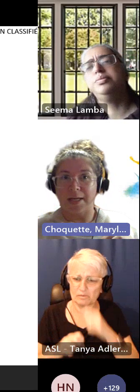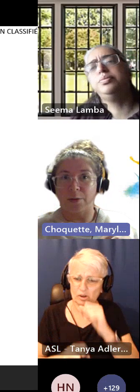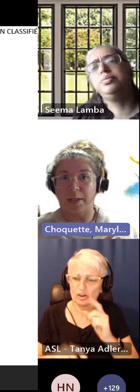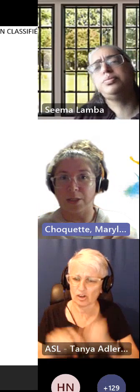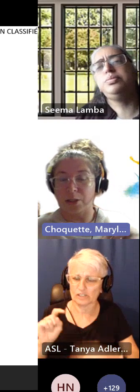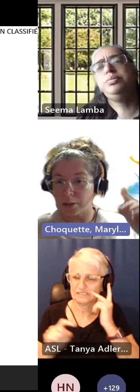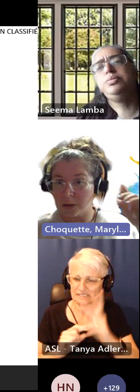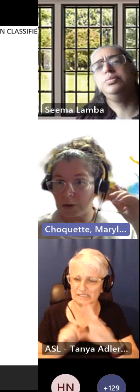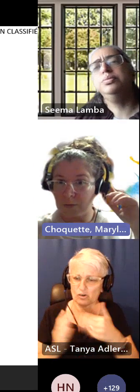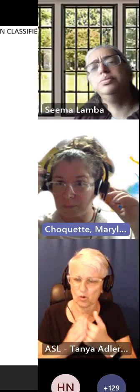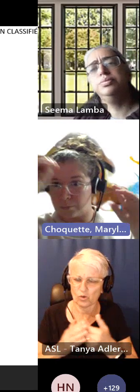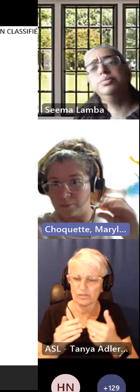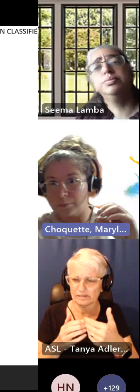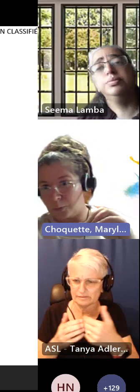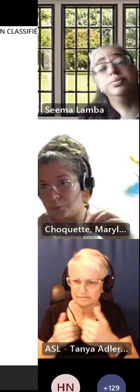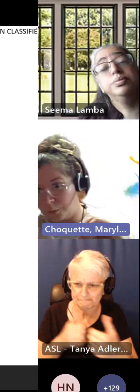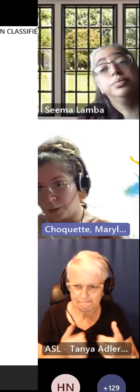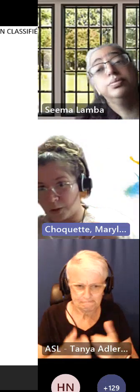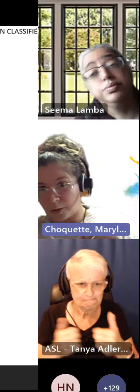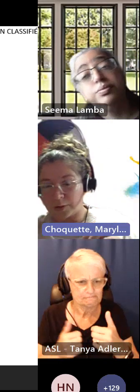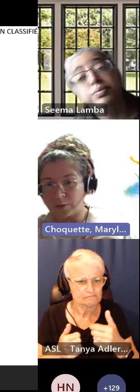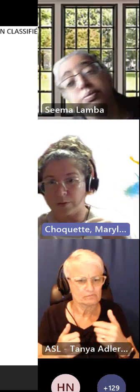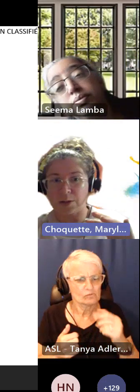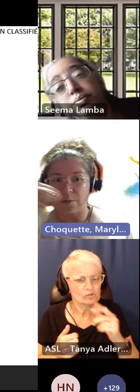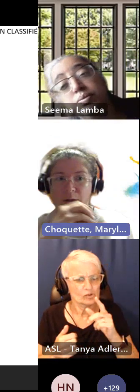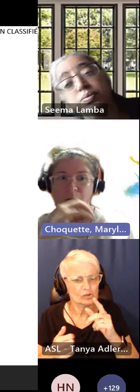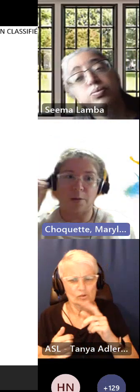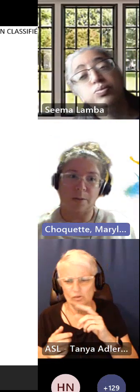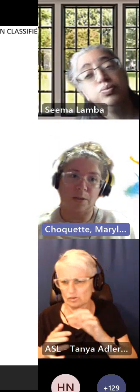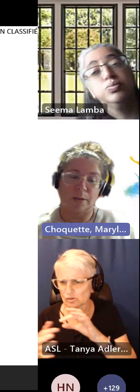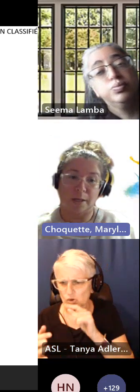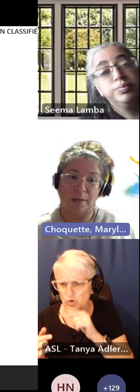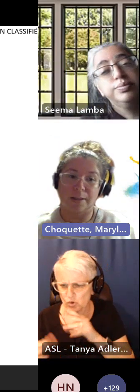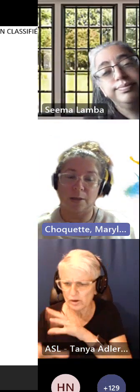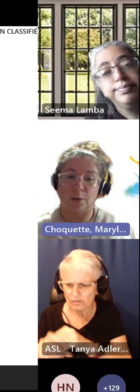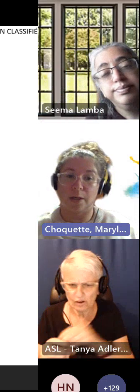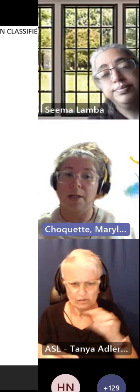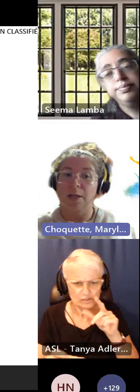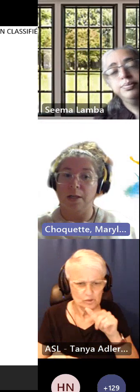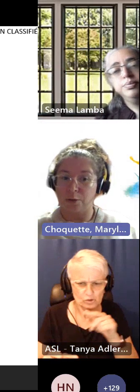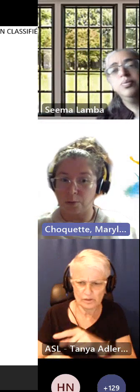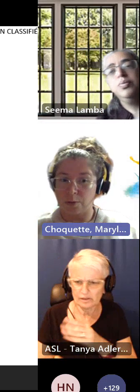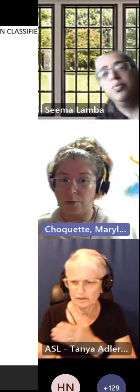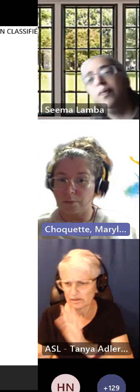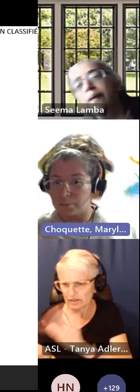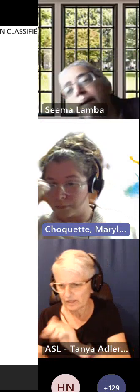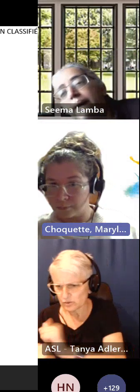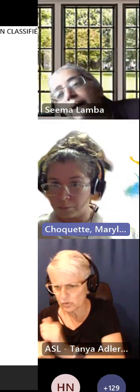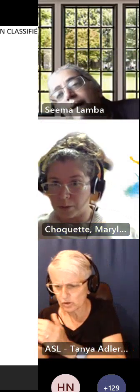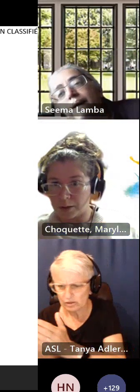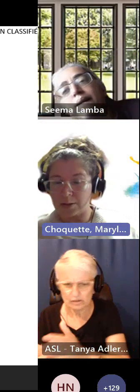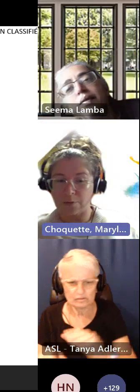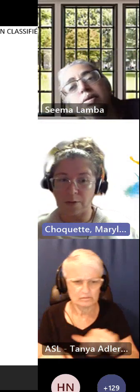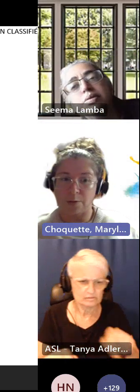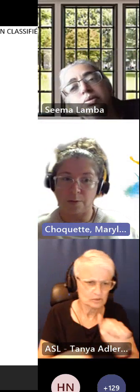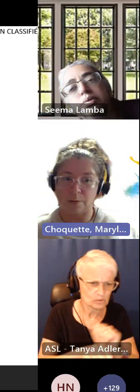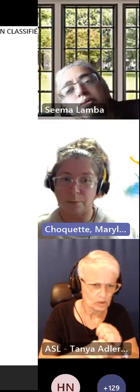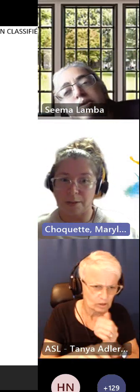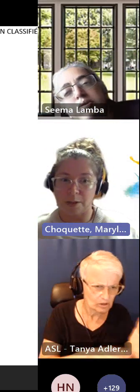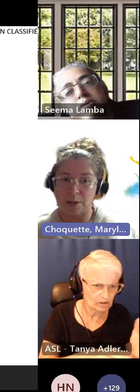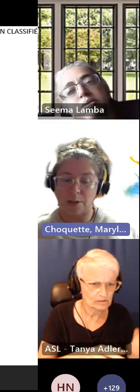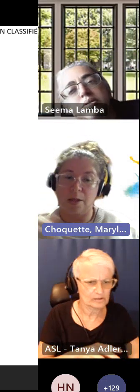the disaggregation of who belongs to each of the occupational category in terms of pockets